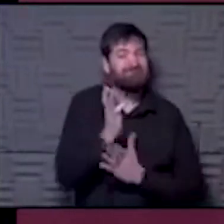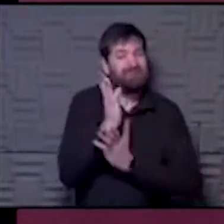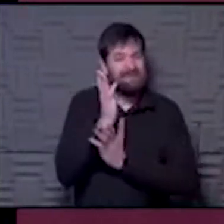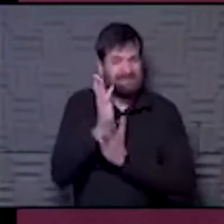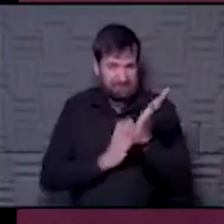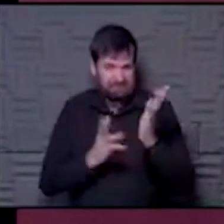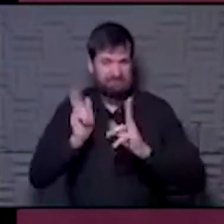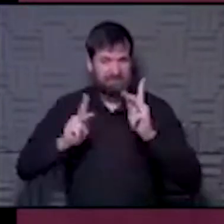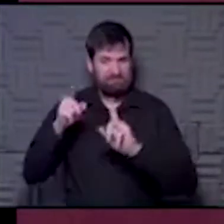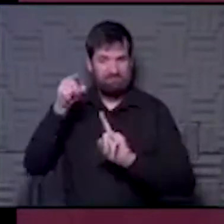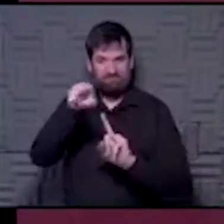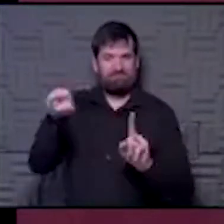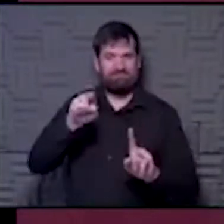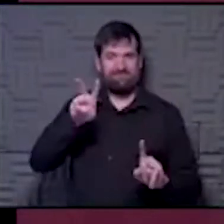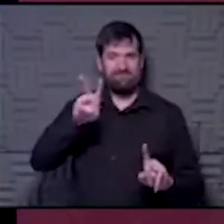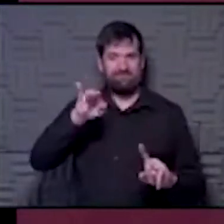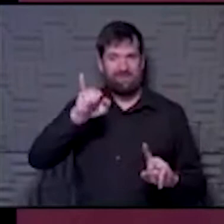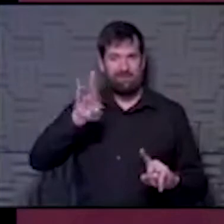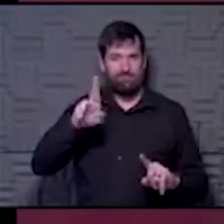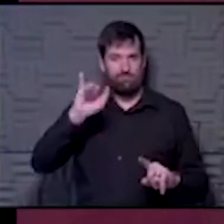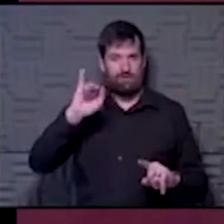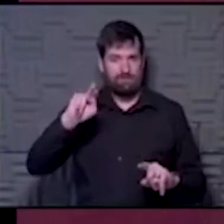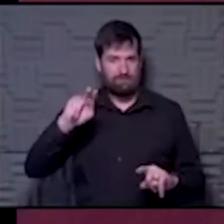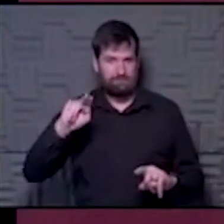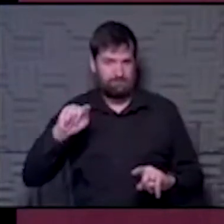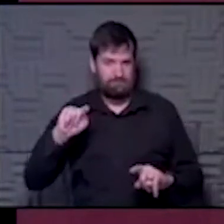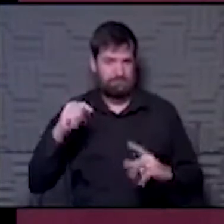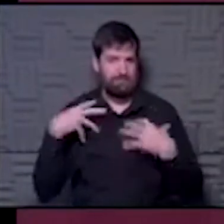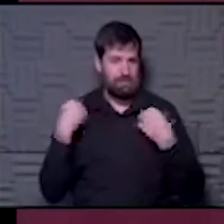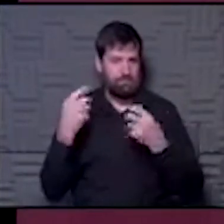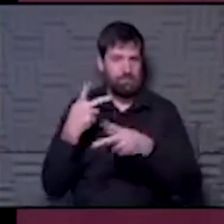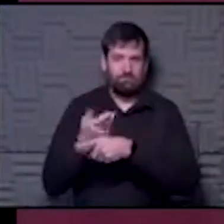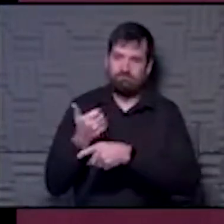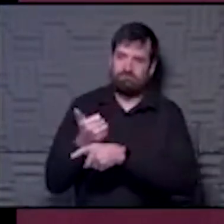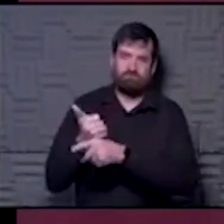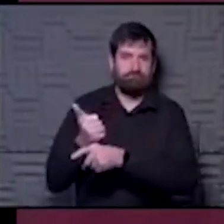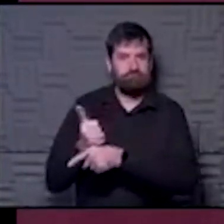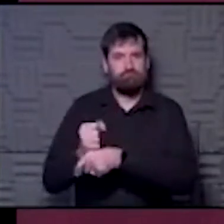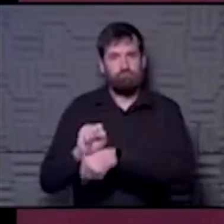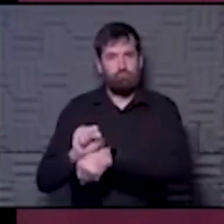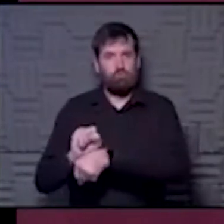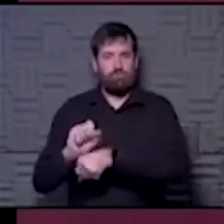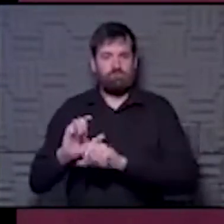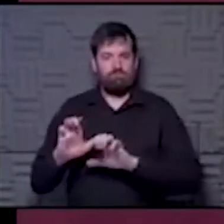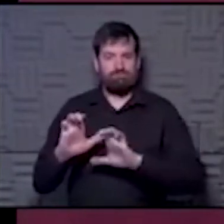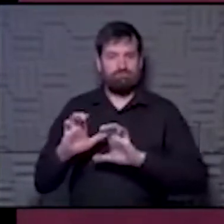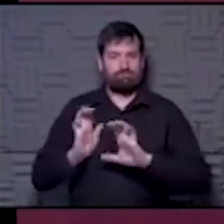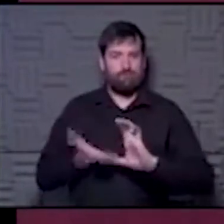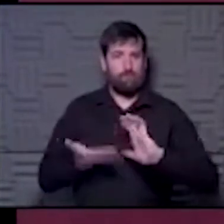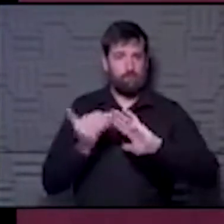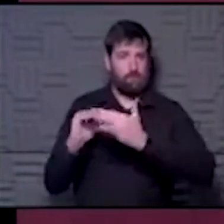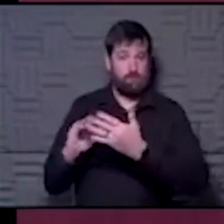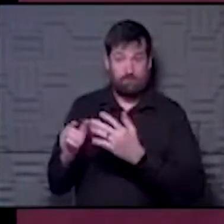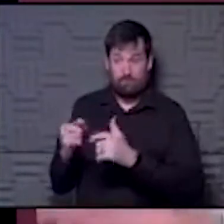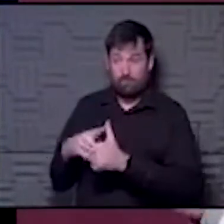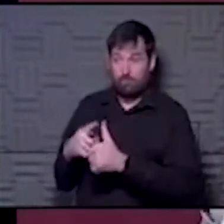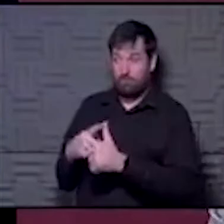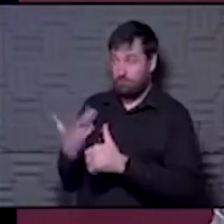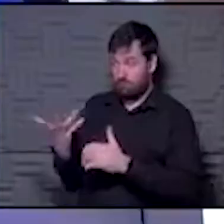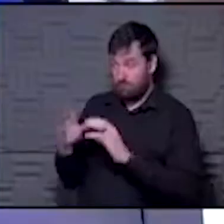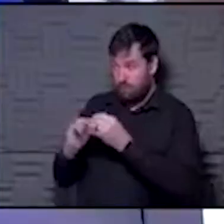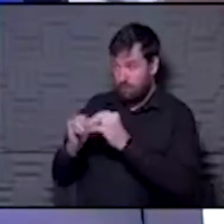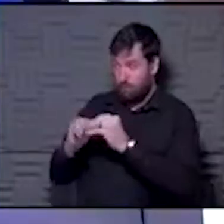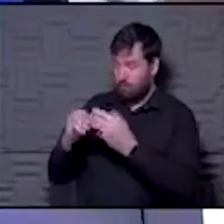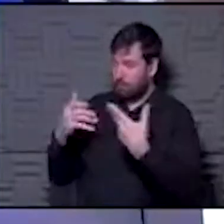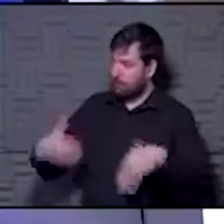good folks at Vibrant Health who worked very hard to help our community out. Patrick's going to address that, but before we get all to that, the numbers really